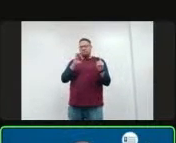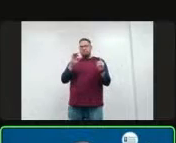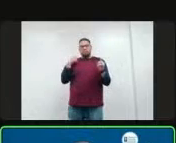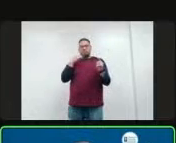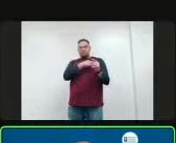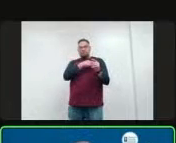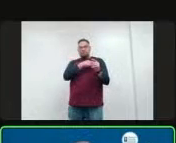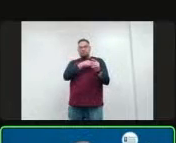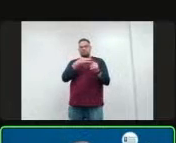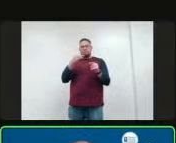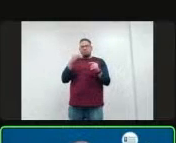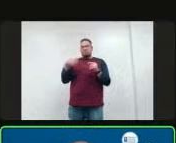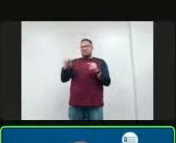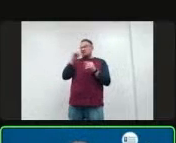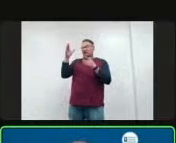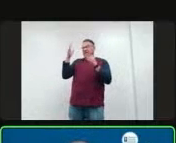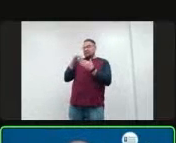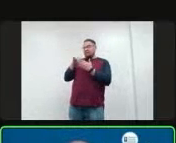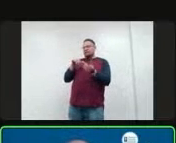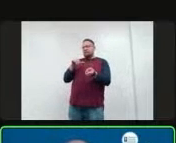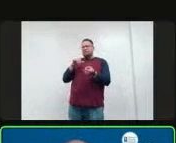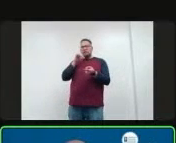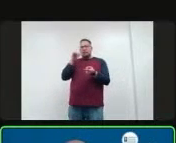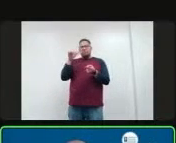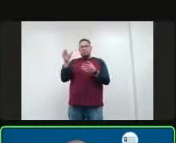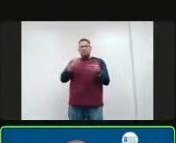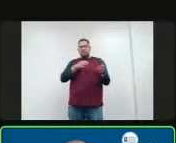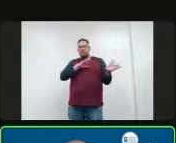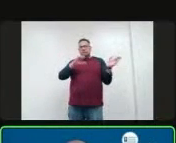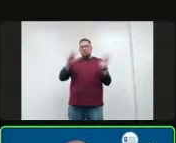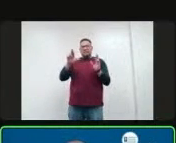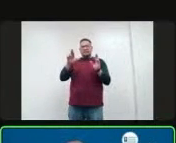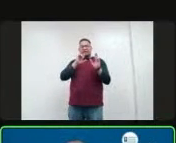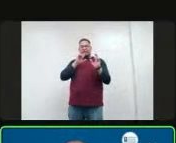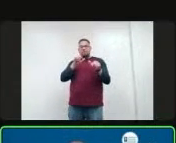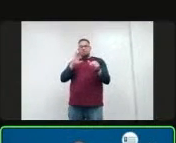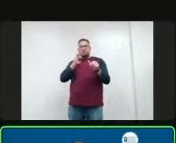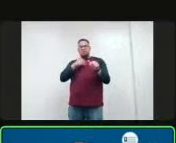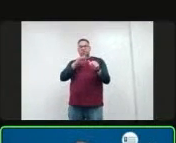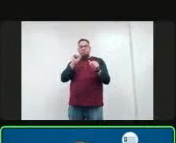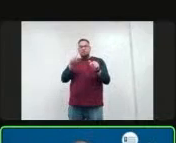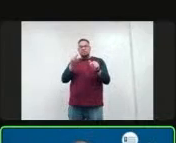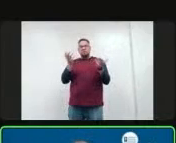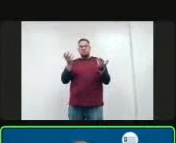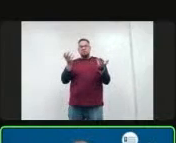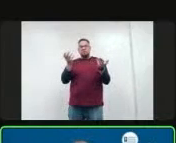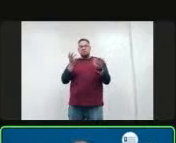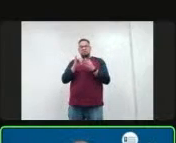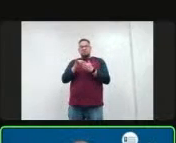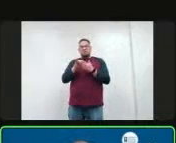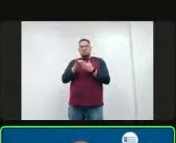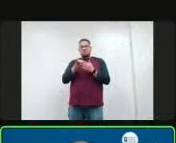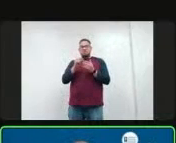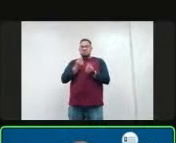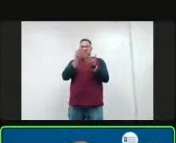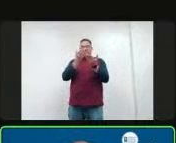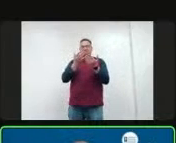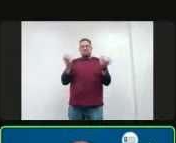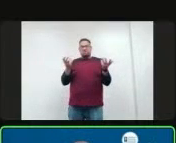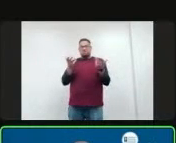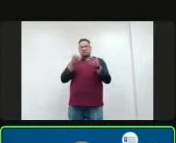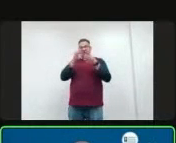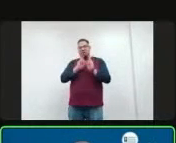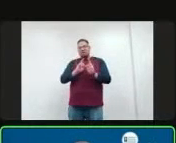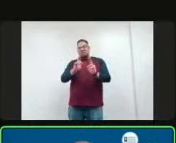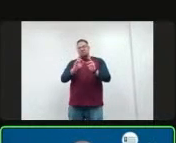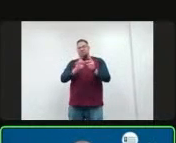and they're not expecting it, they're not prepared to answer our question. And these are forthcoming individuals, these are